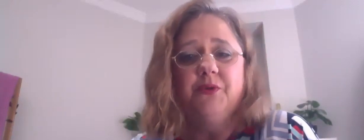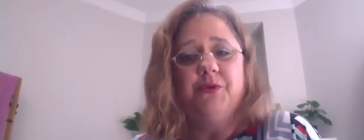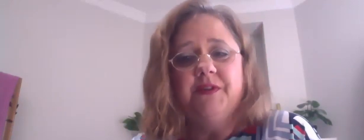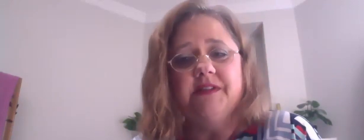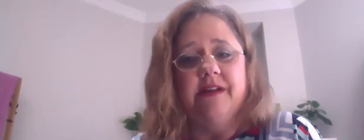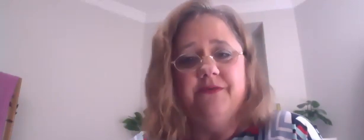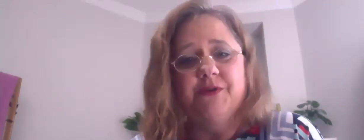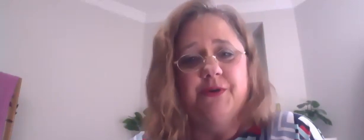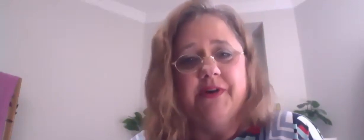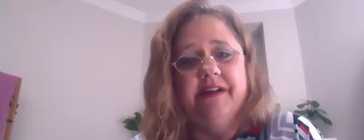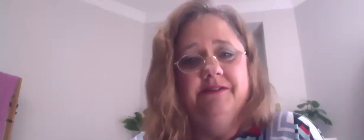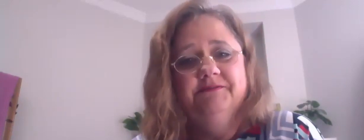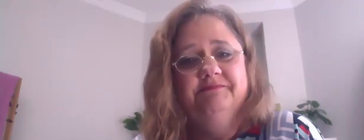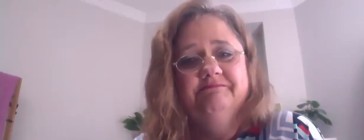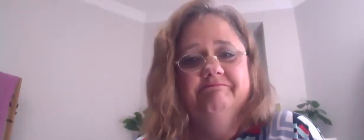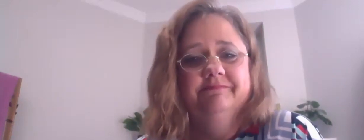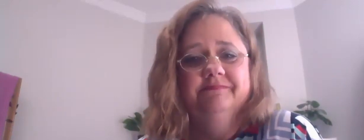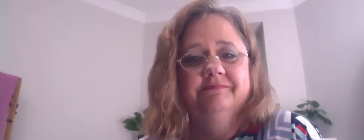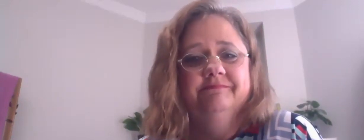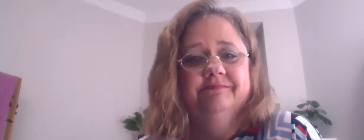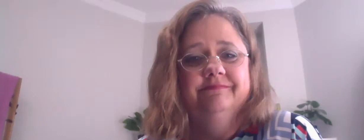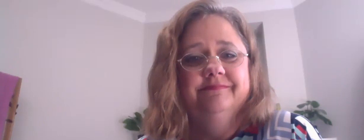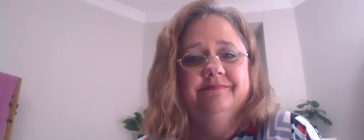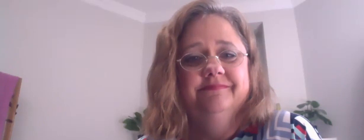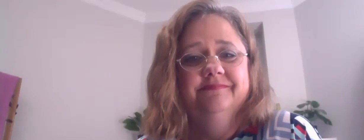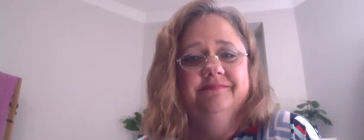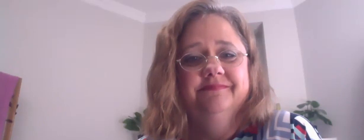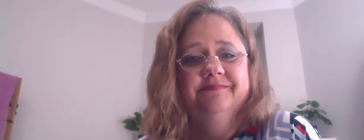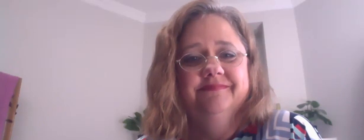I'm removing the sign for sorry.